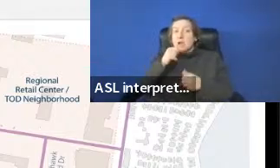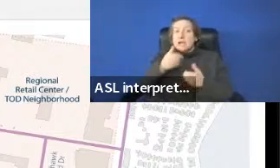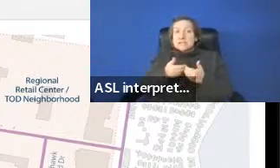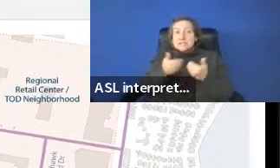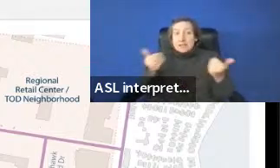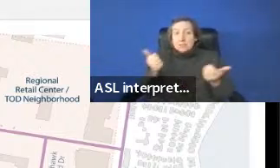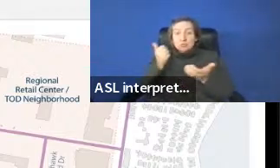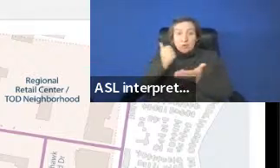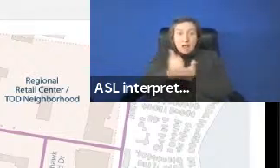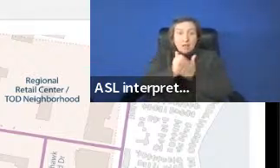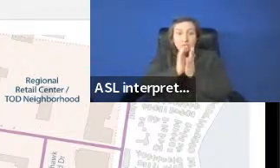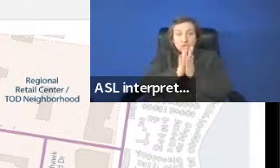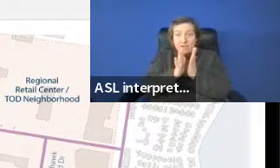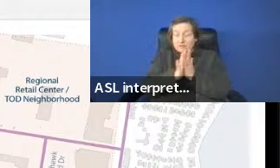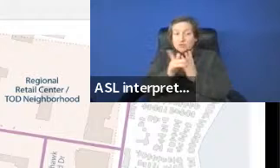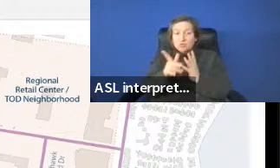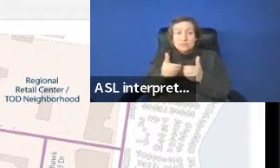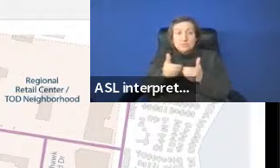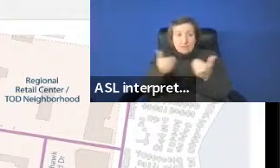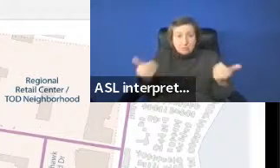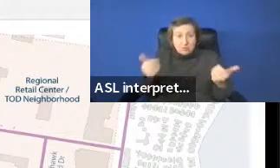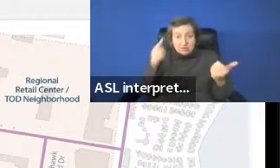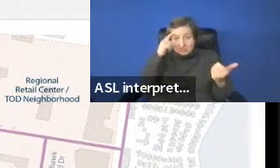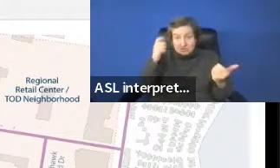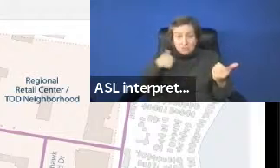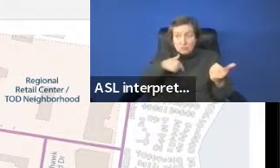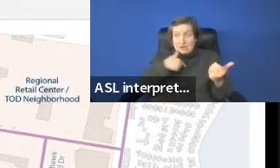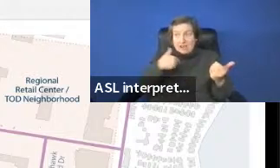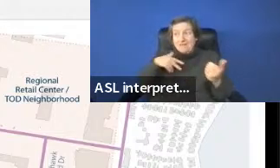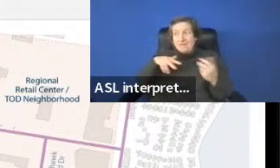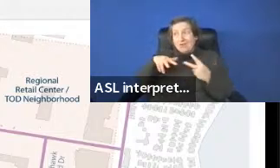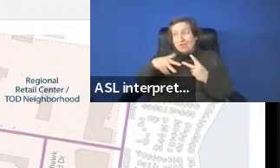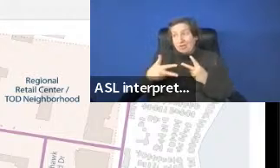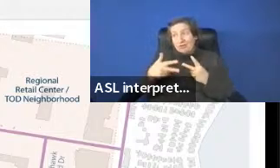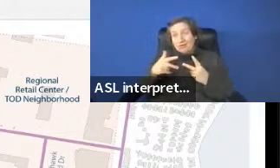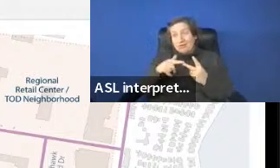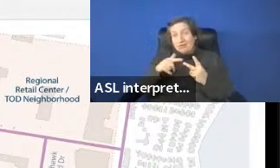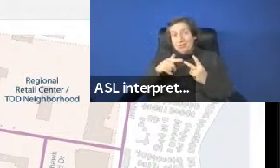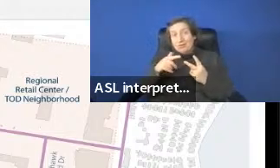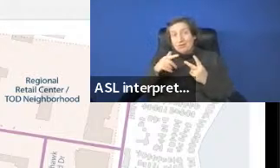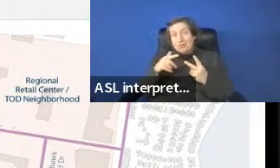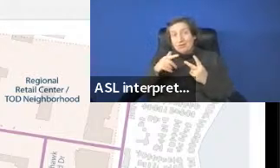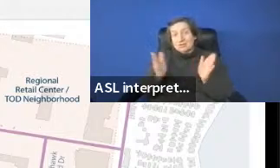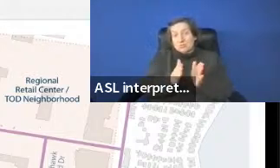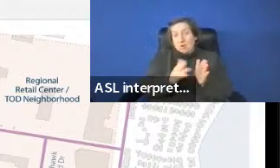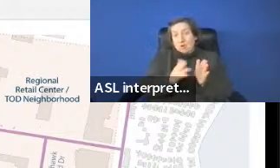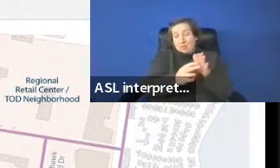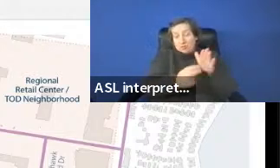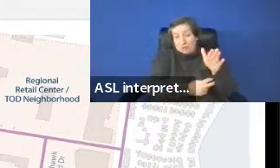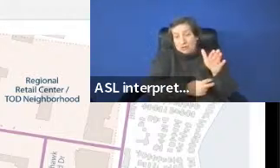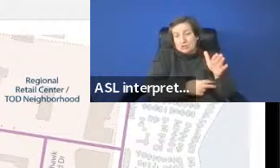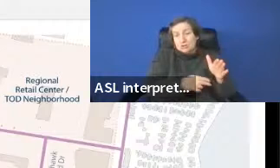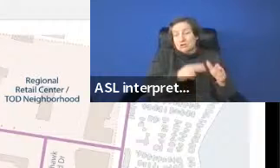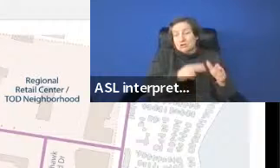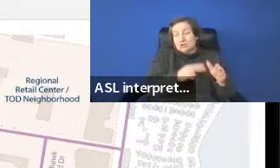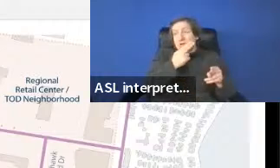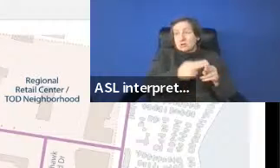them to help traffic, you're separating them because we have a third little bridge that you call the quick